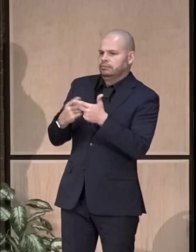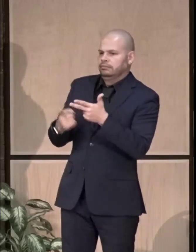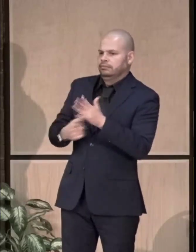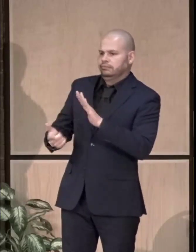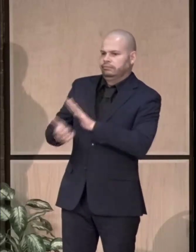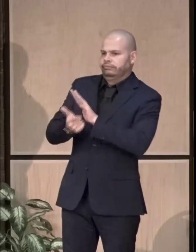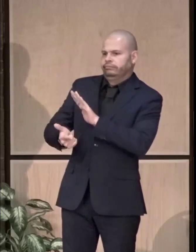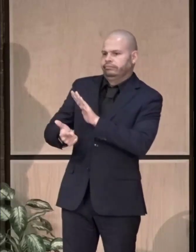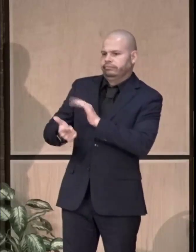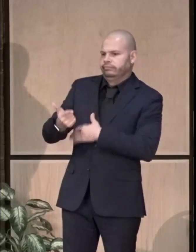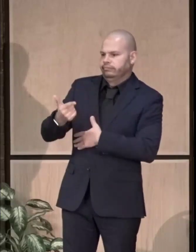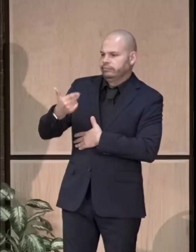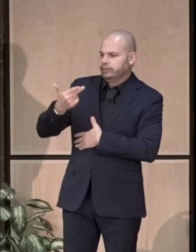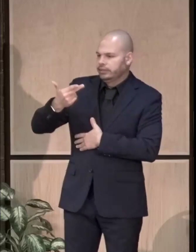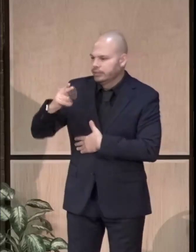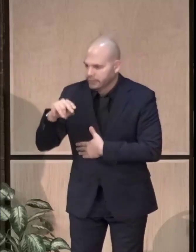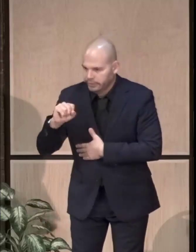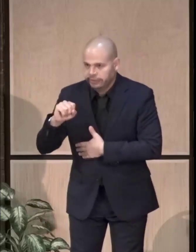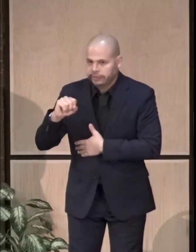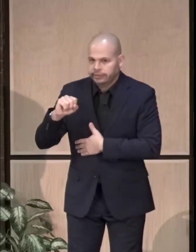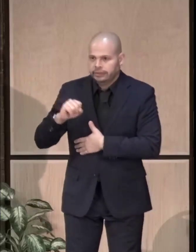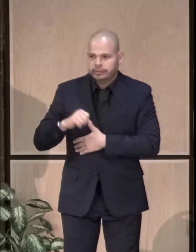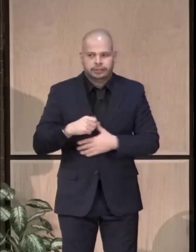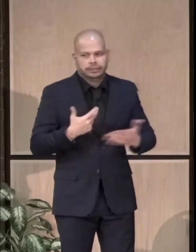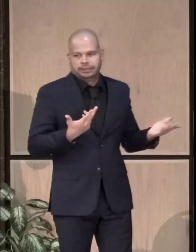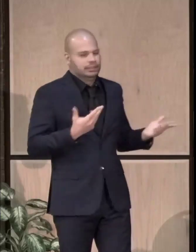It's something he would have wanted to know, isn't it?